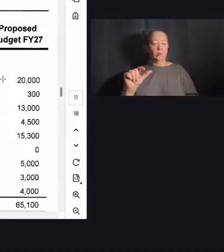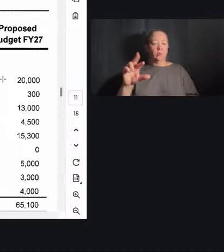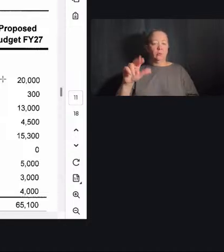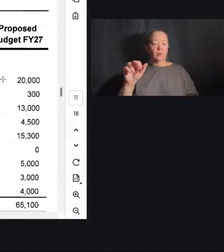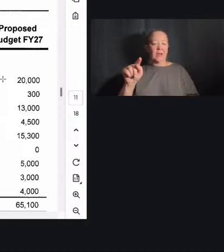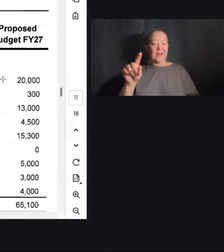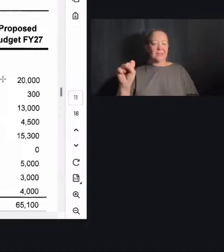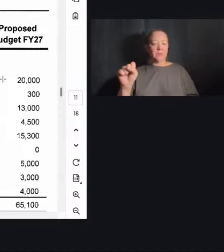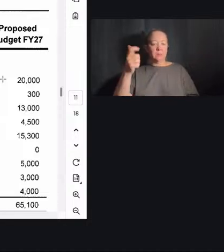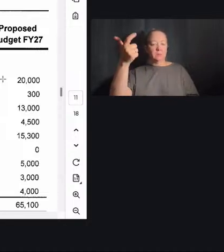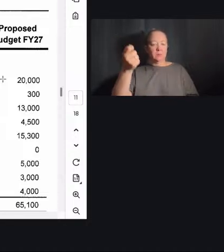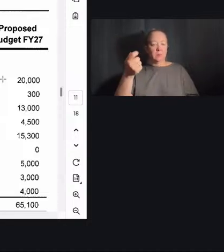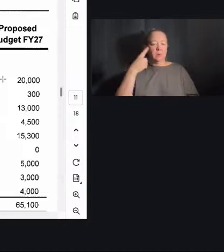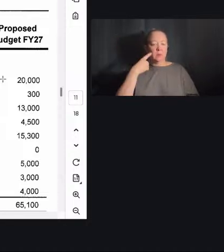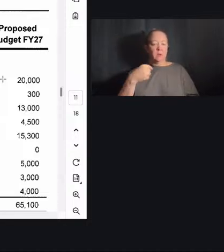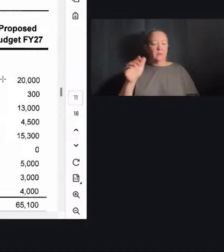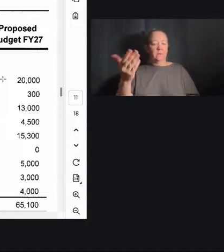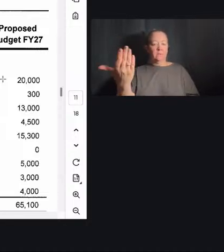$15,300.